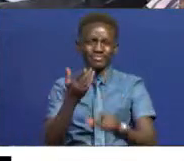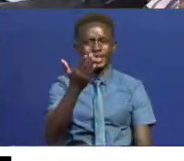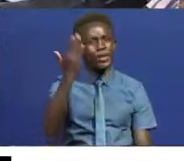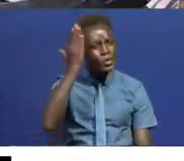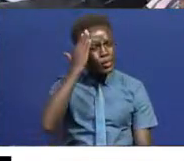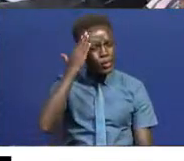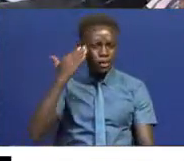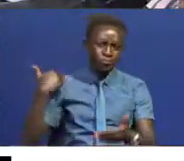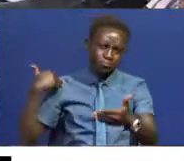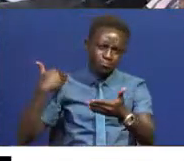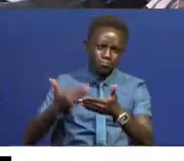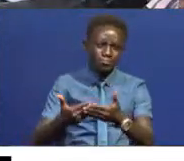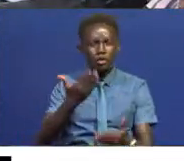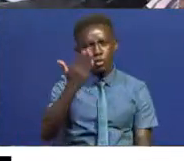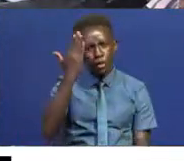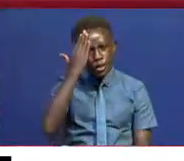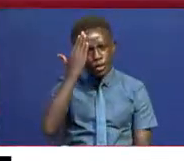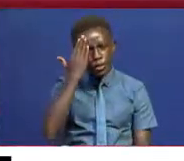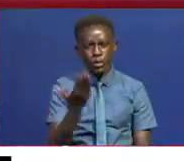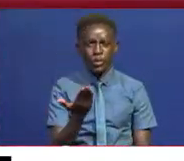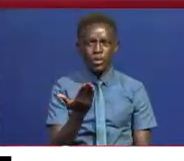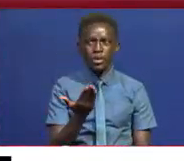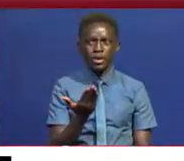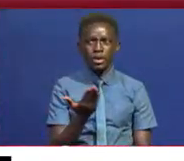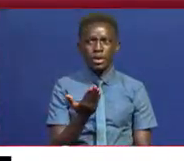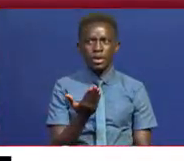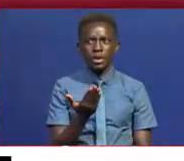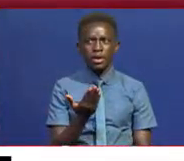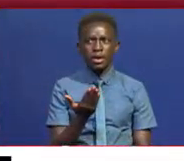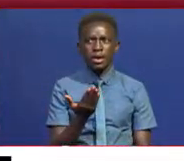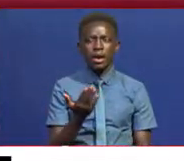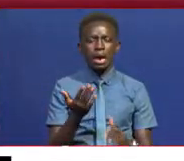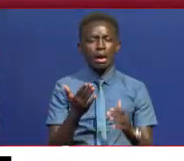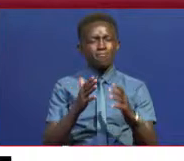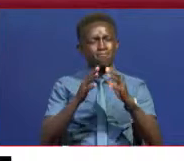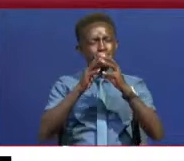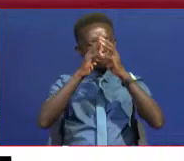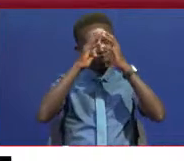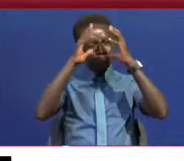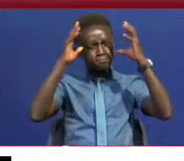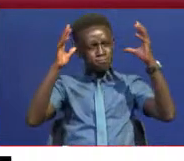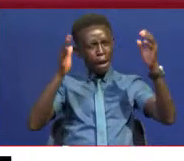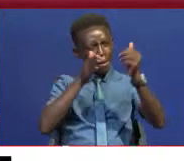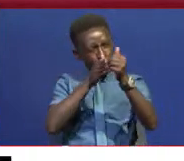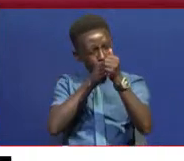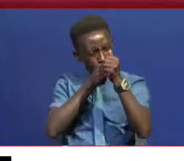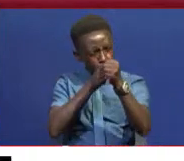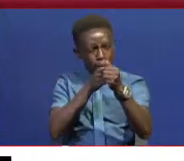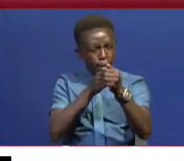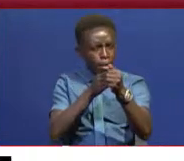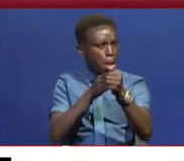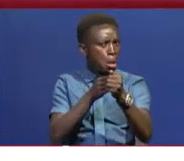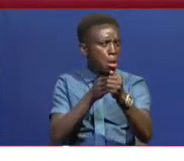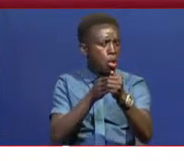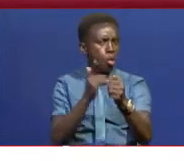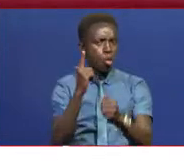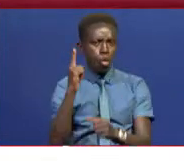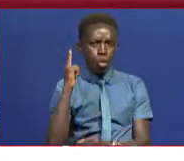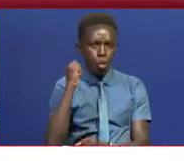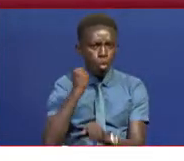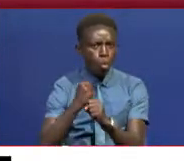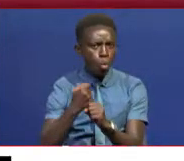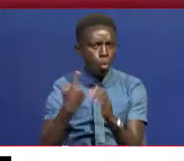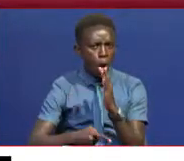this country now. You are on record. The hallmark of great leadership is to make difficult, hard